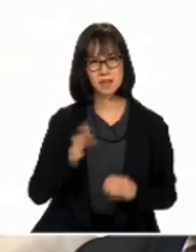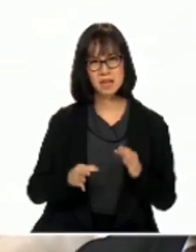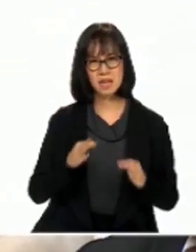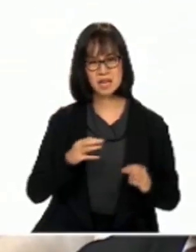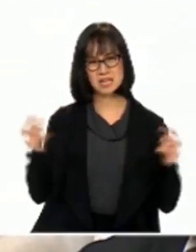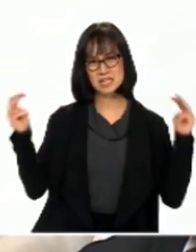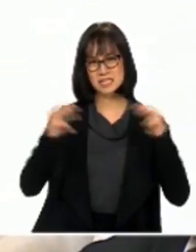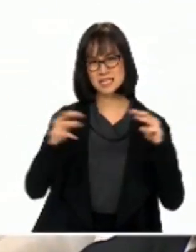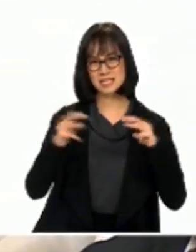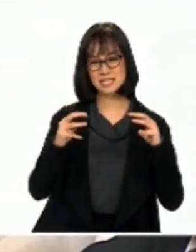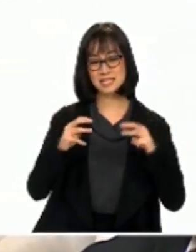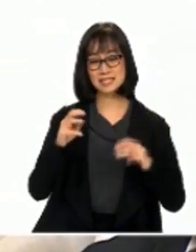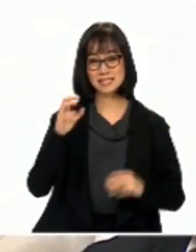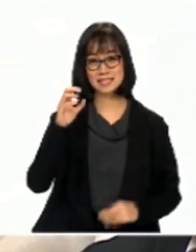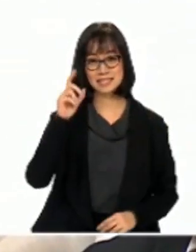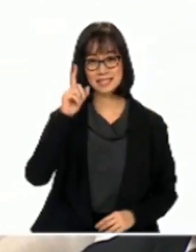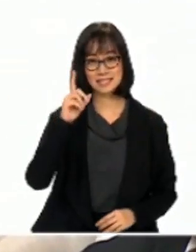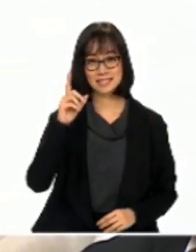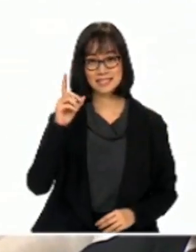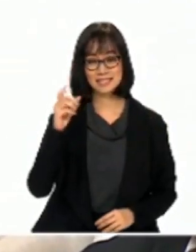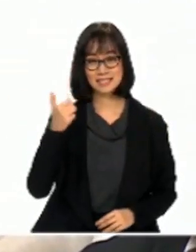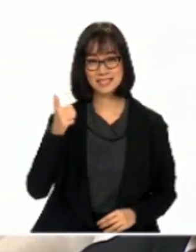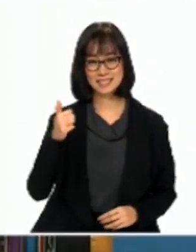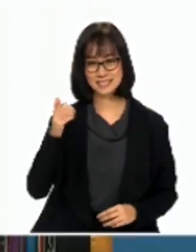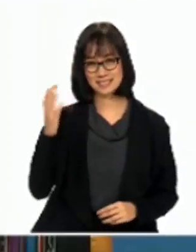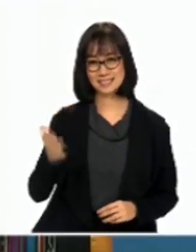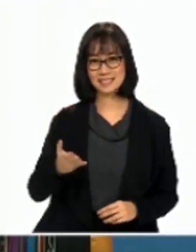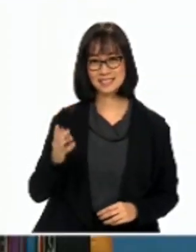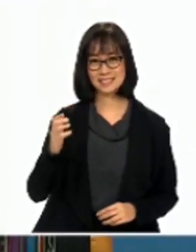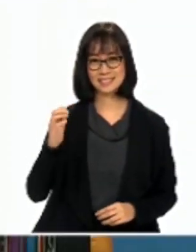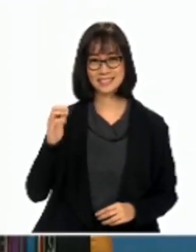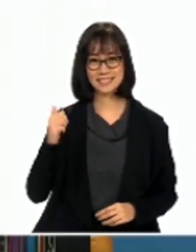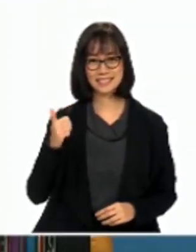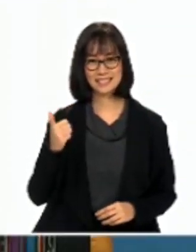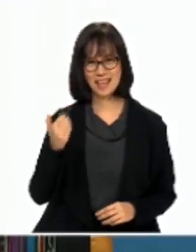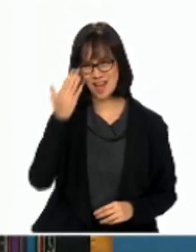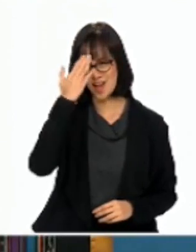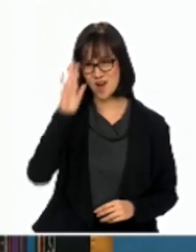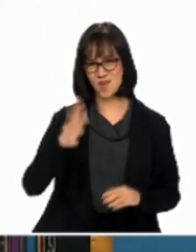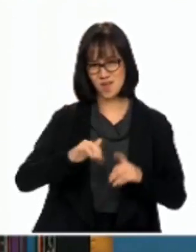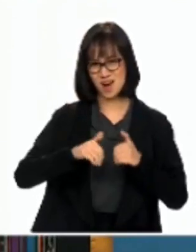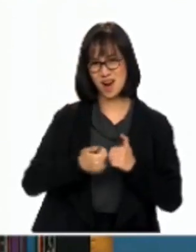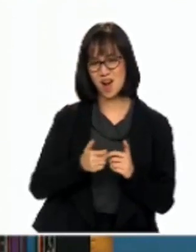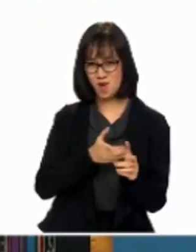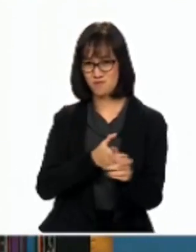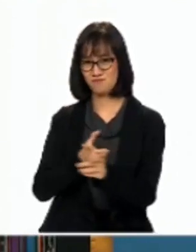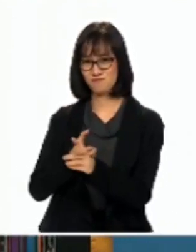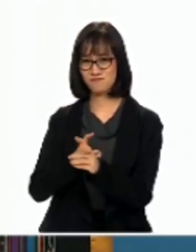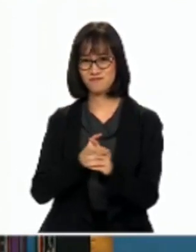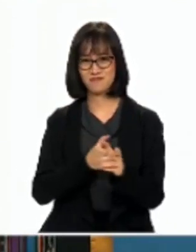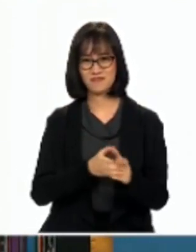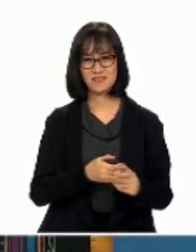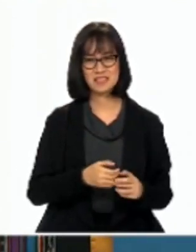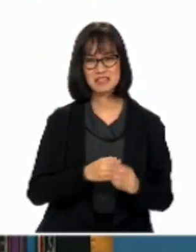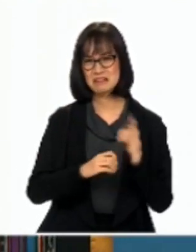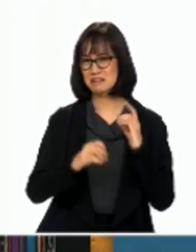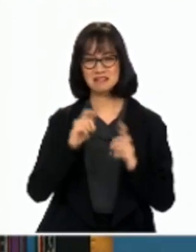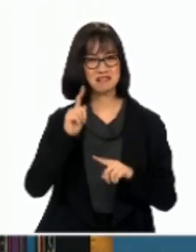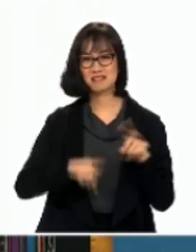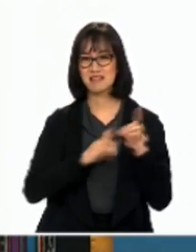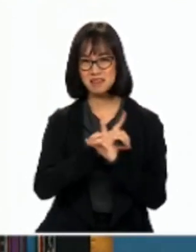out of 10, hindi marunong maghawak ng baril. To defend even his father and mother and brothers and